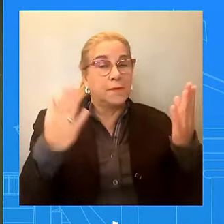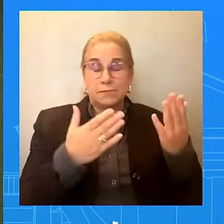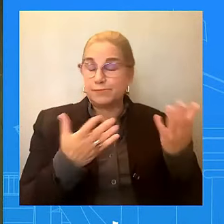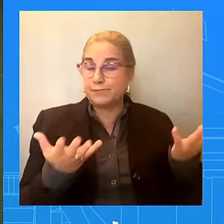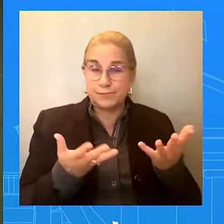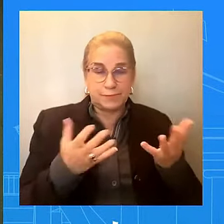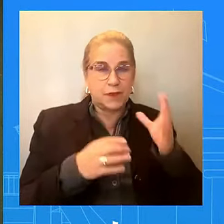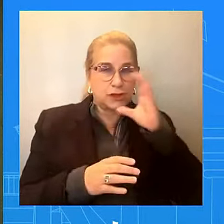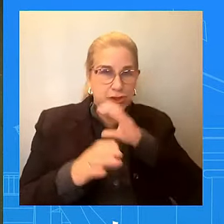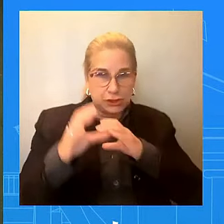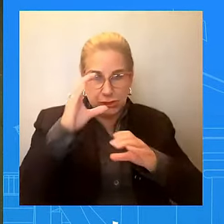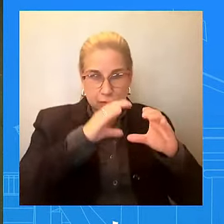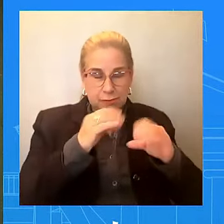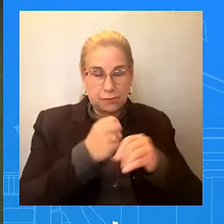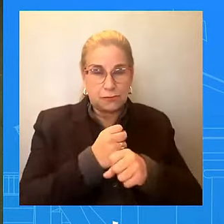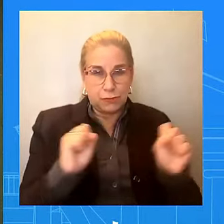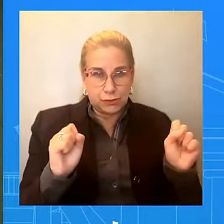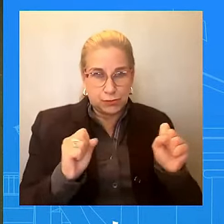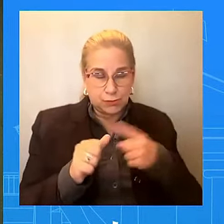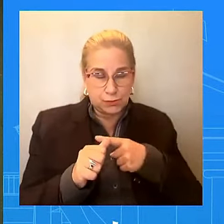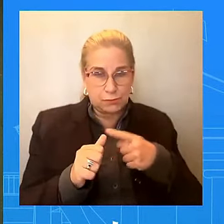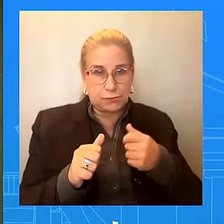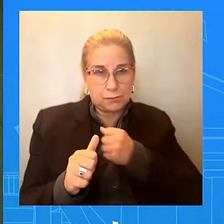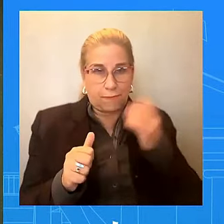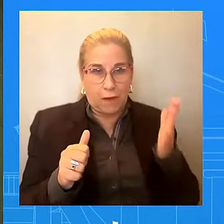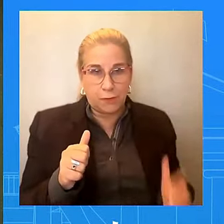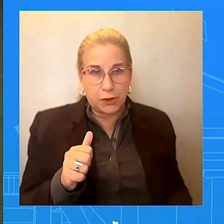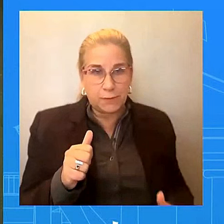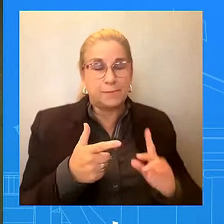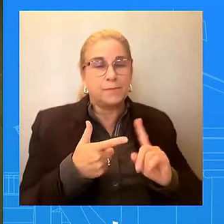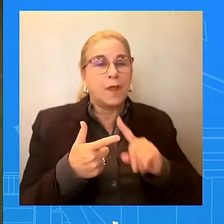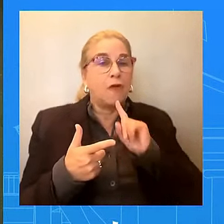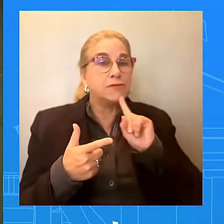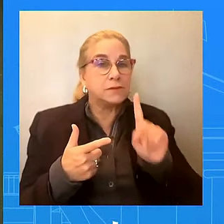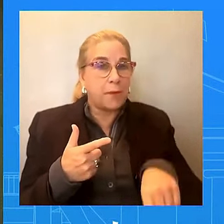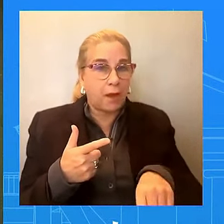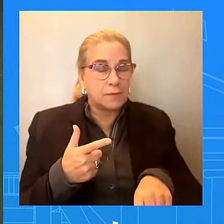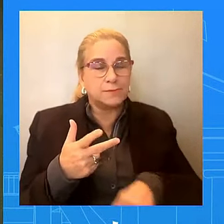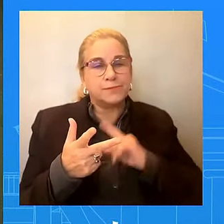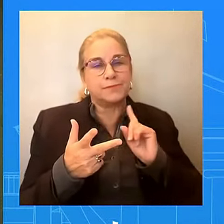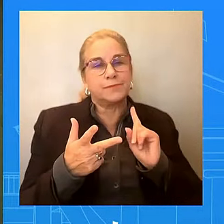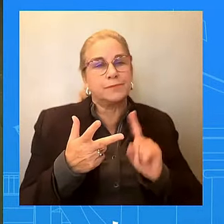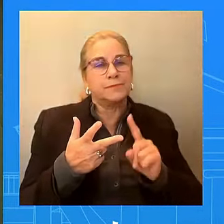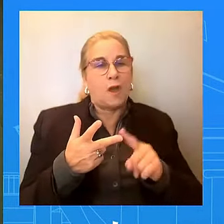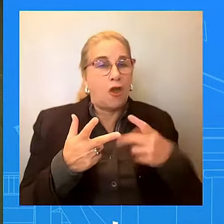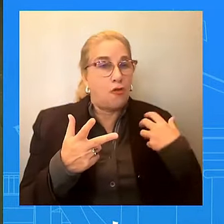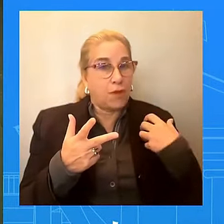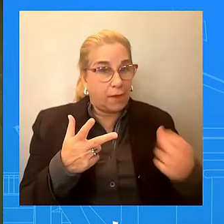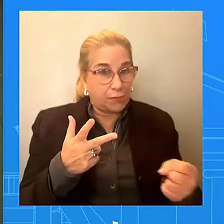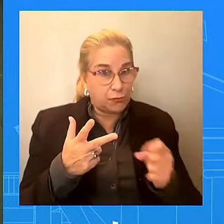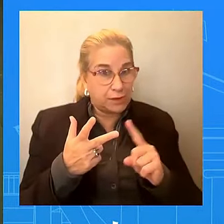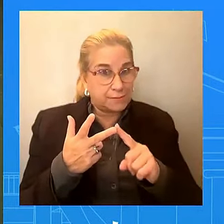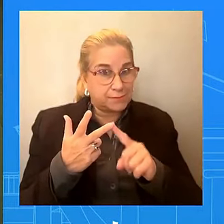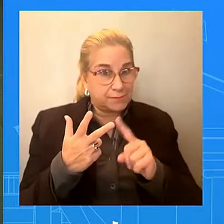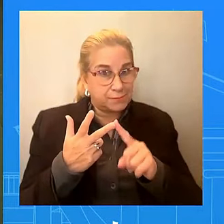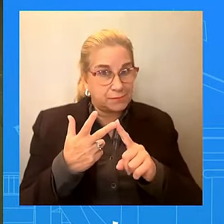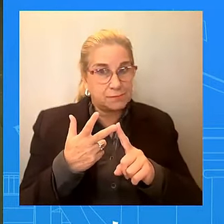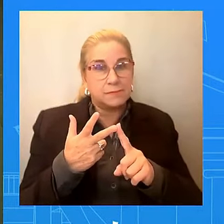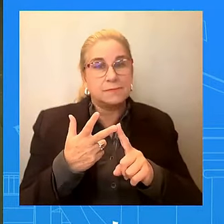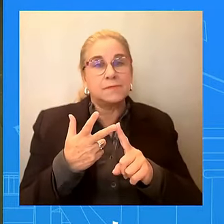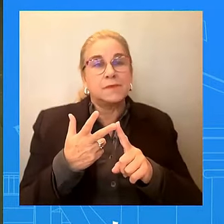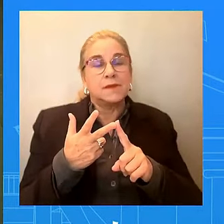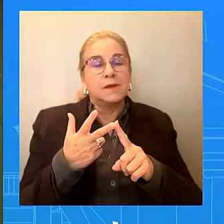to response and then to recovery. We work very closely with the state and local officials to